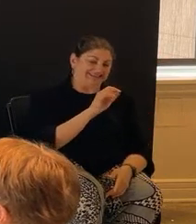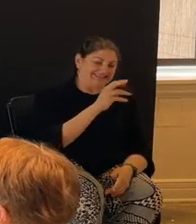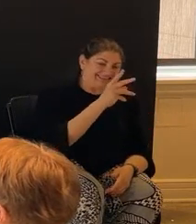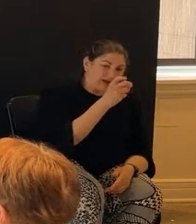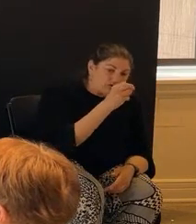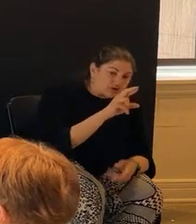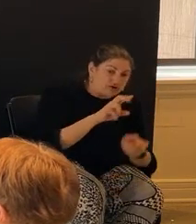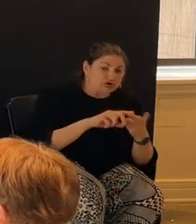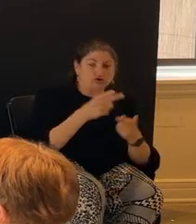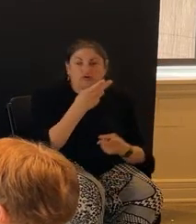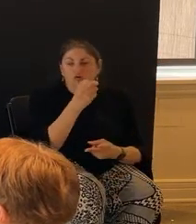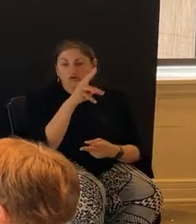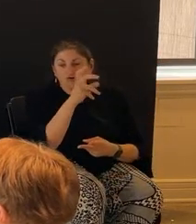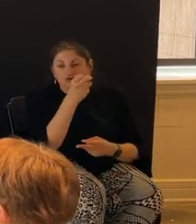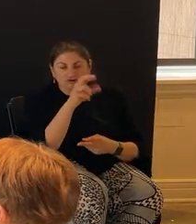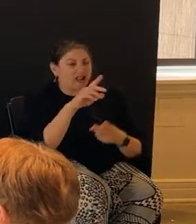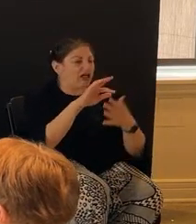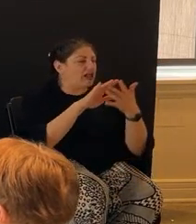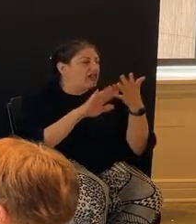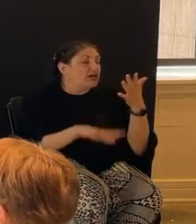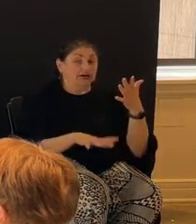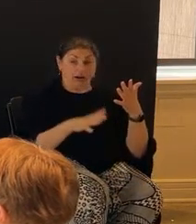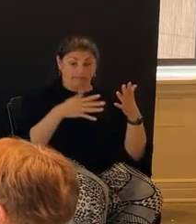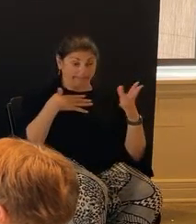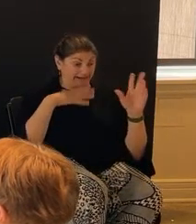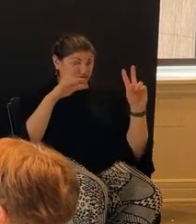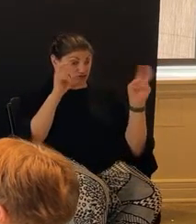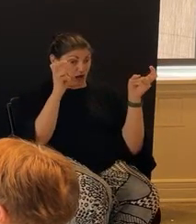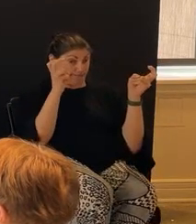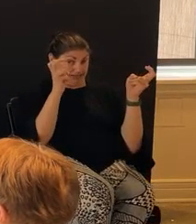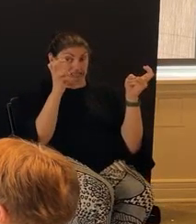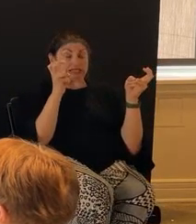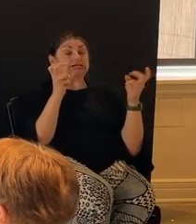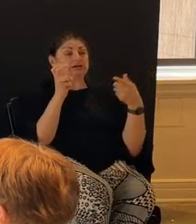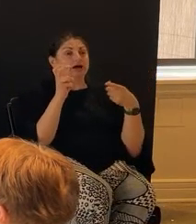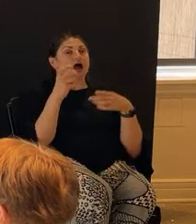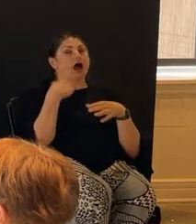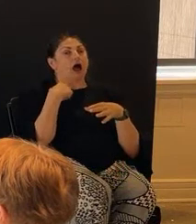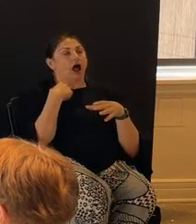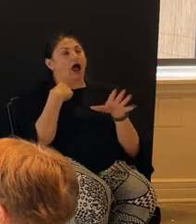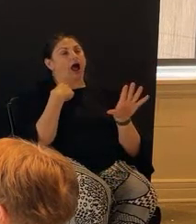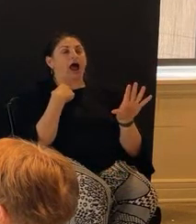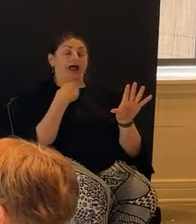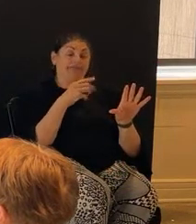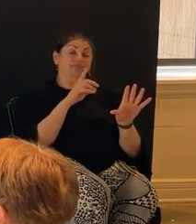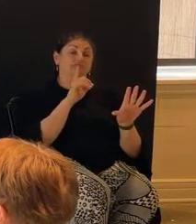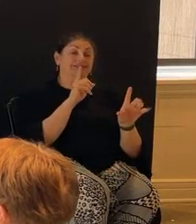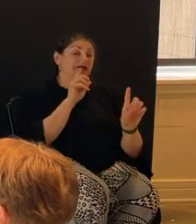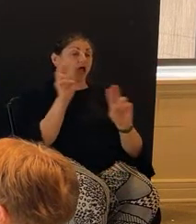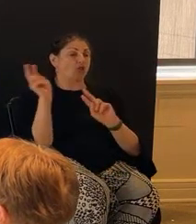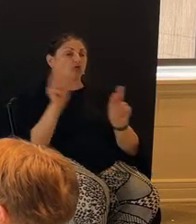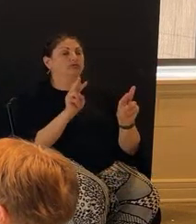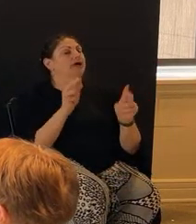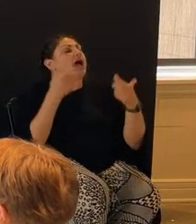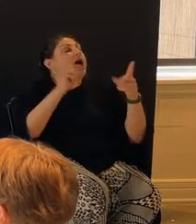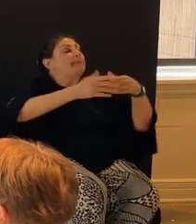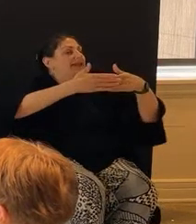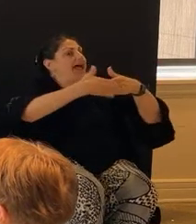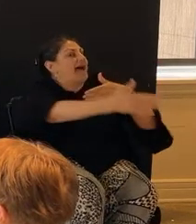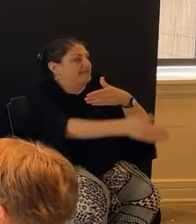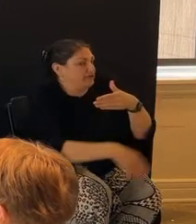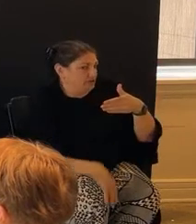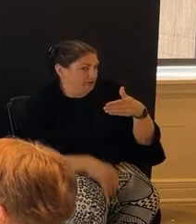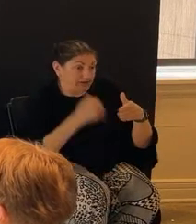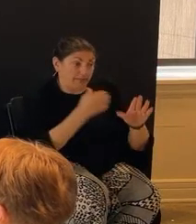that the topic that, you know, I'm looking at more the response, the afterward, what happens